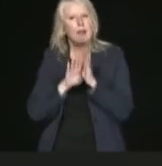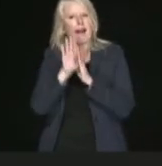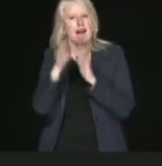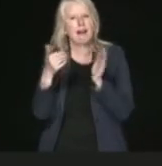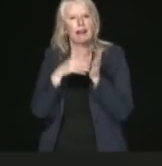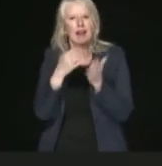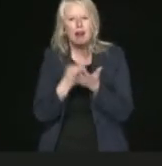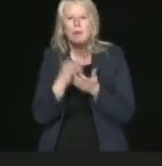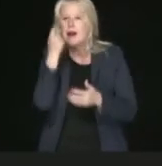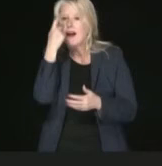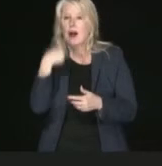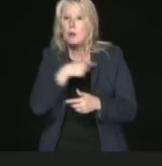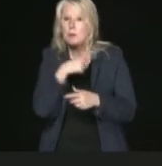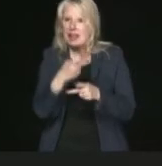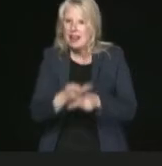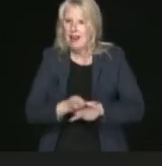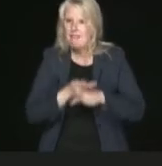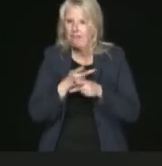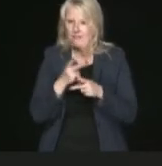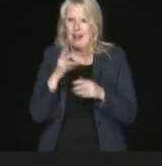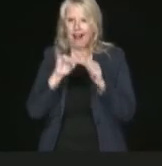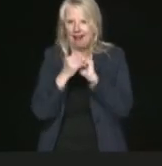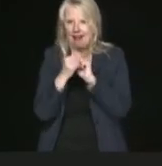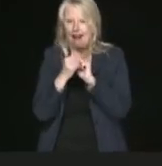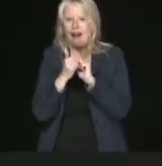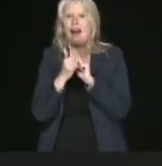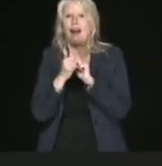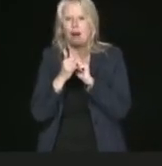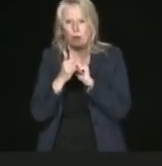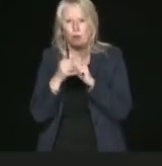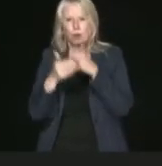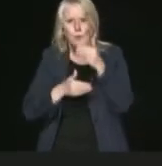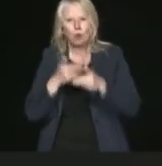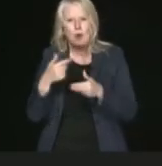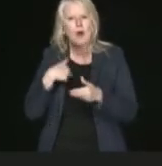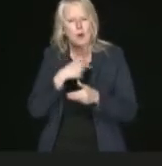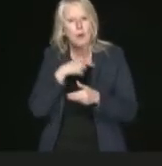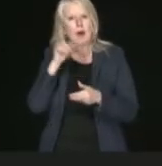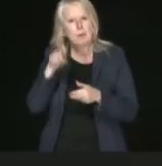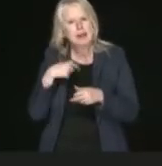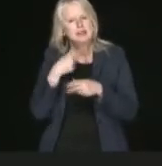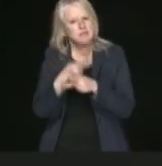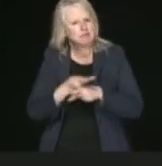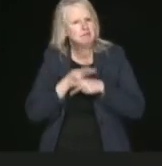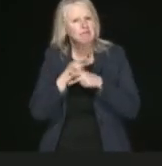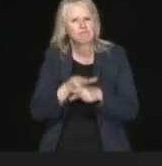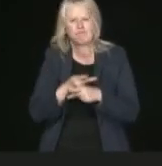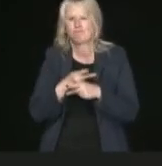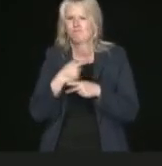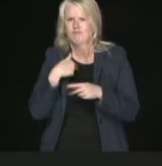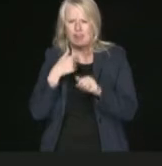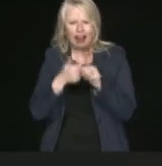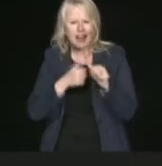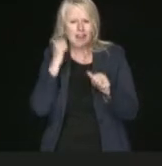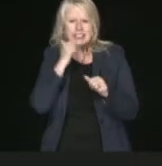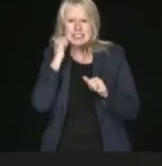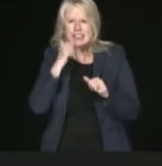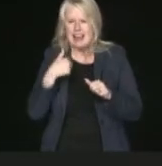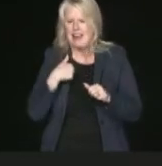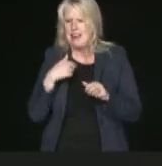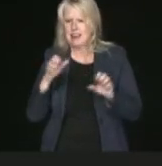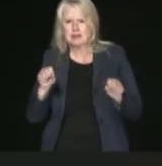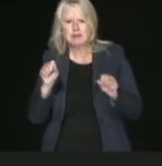We'll have to be very careful about how we do that, and we will have to remain vigilant and active every single day